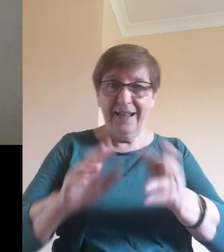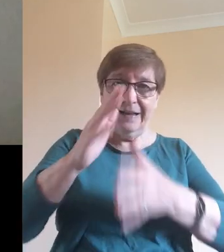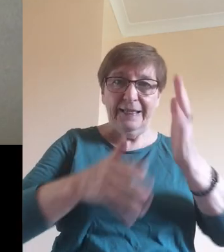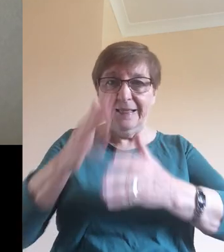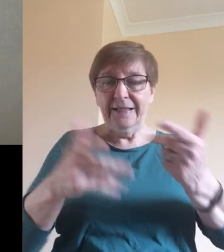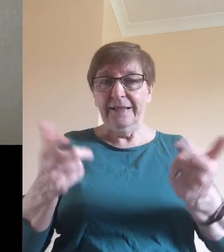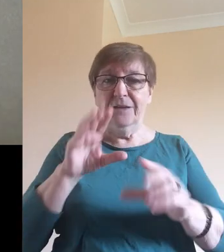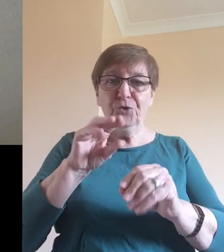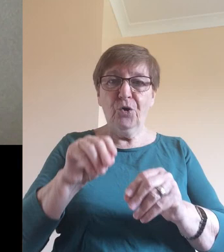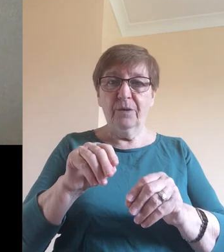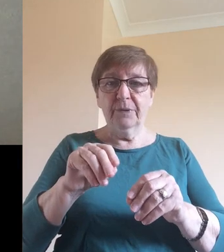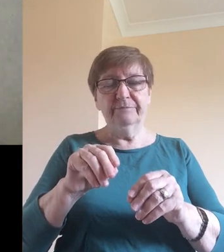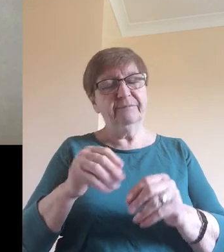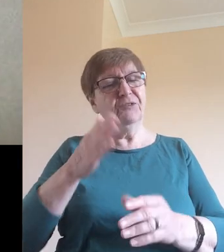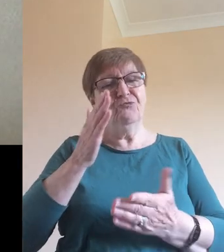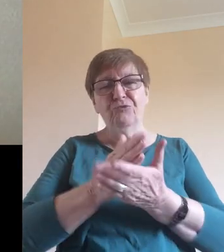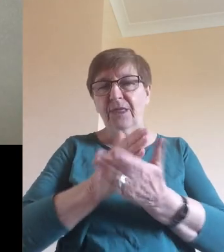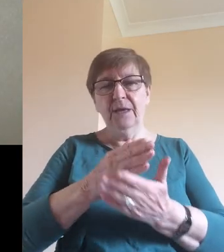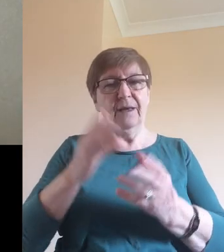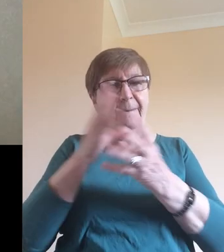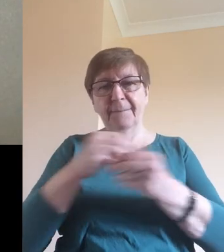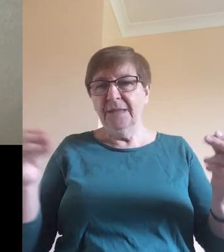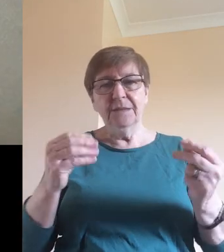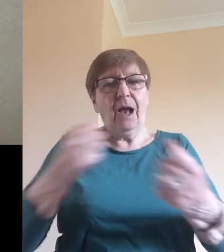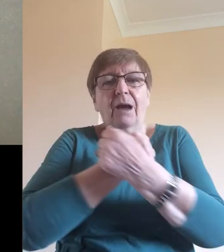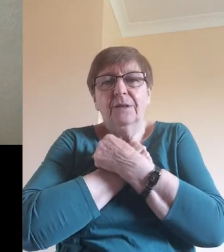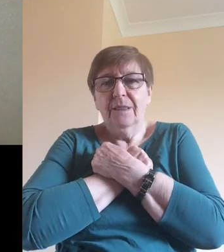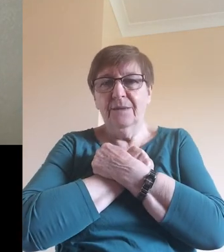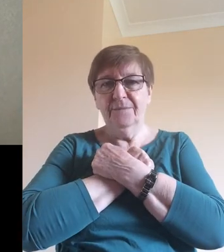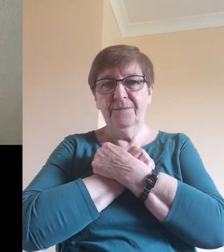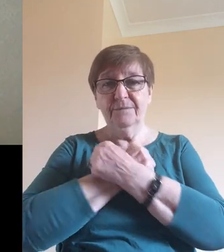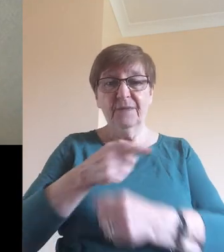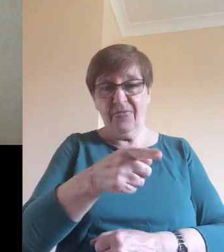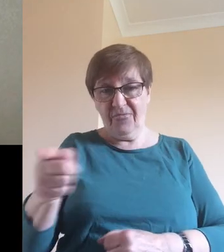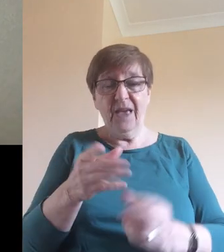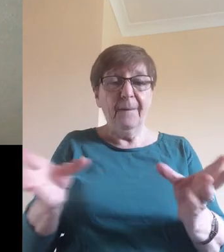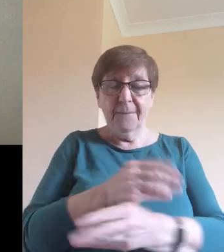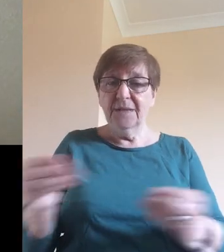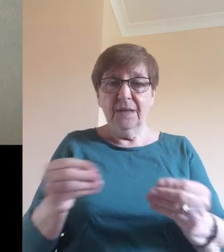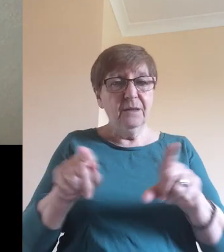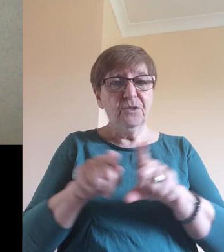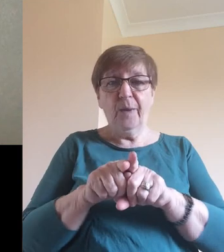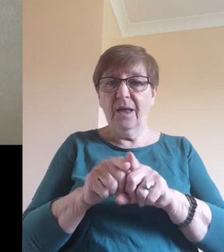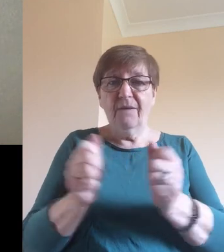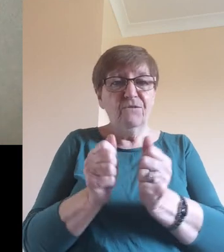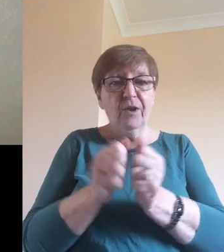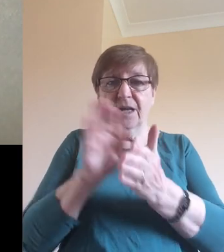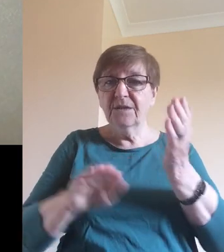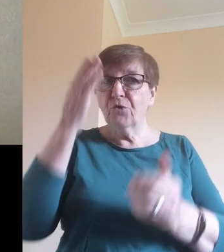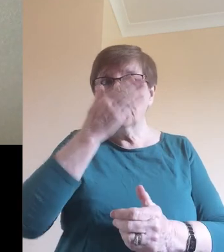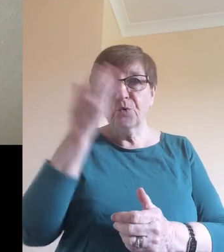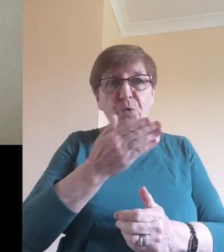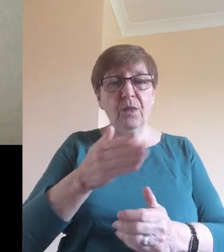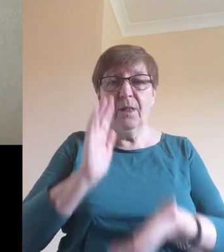like sharing a cuddle with them. They too are missing out just now, missing out on friends from school or